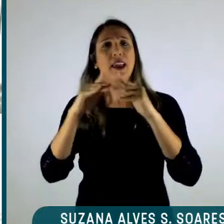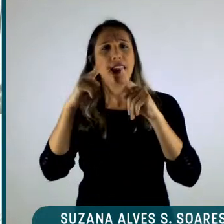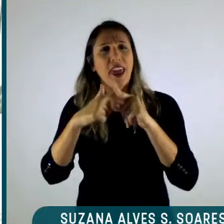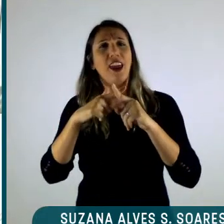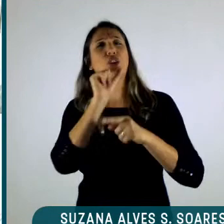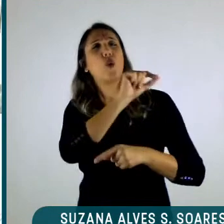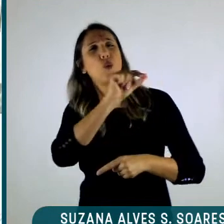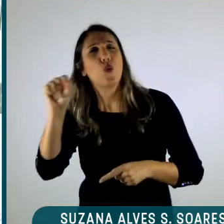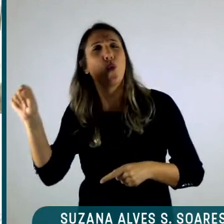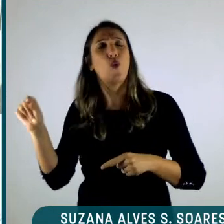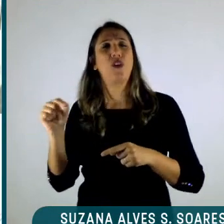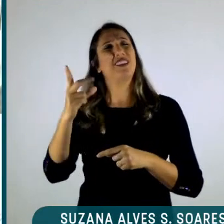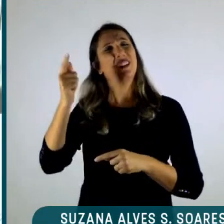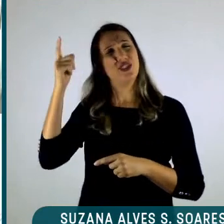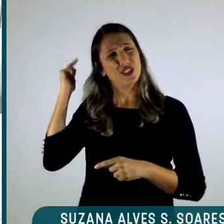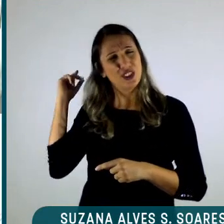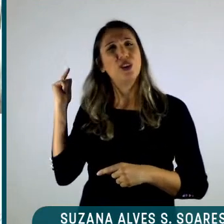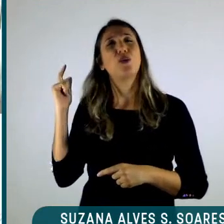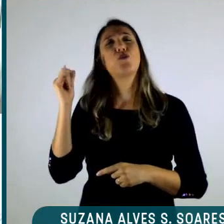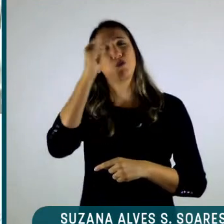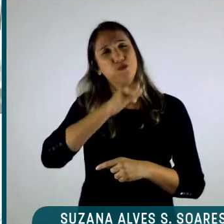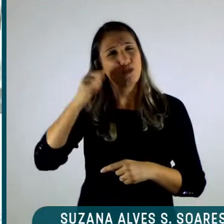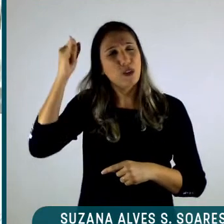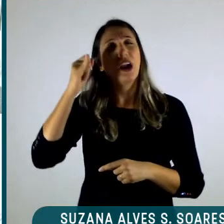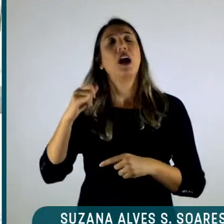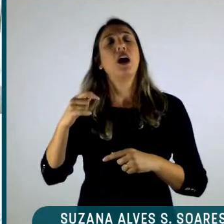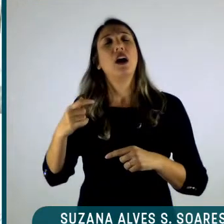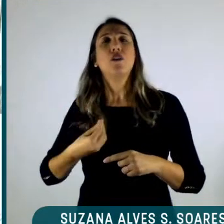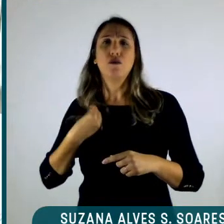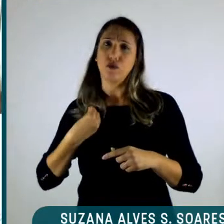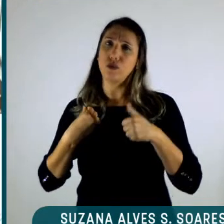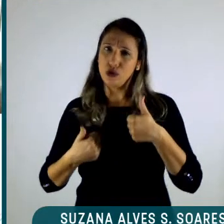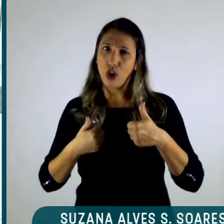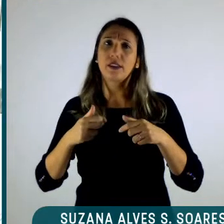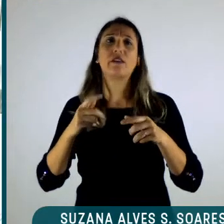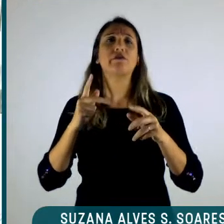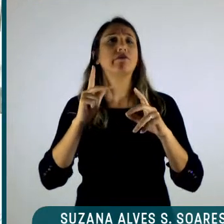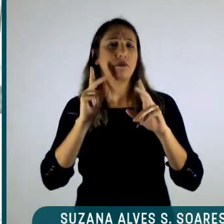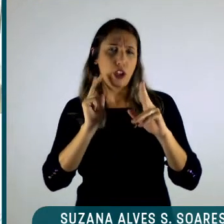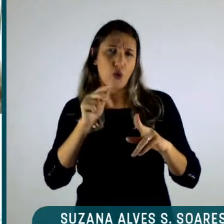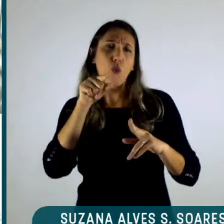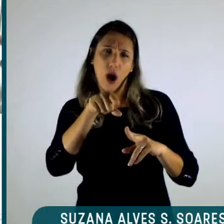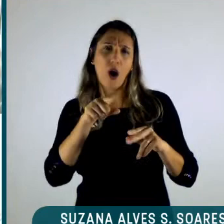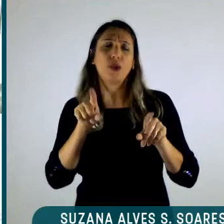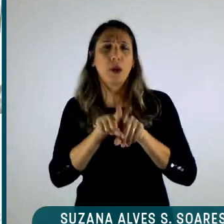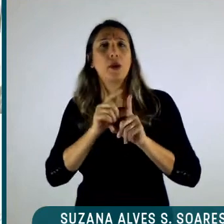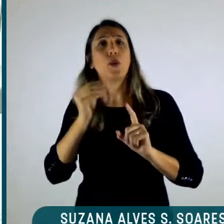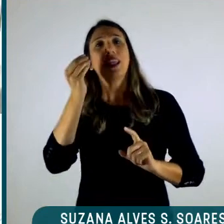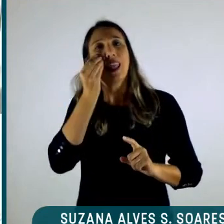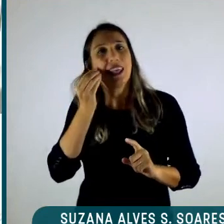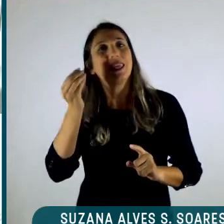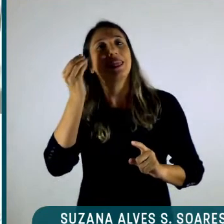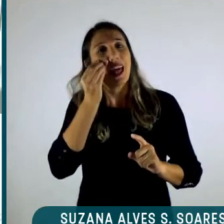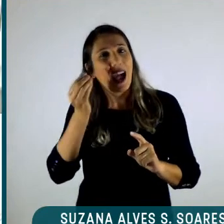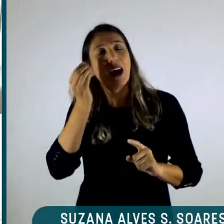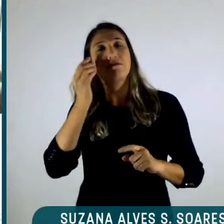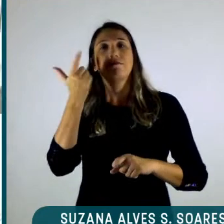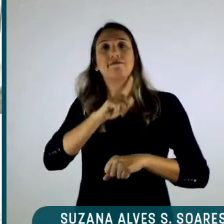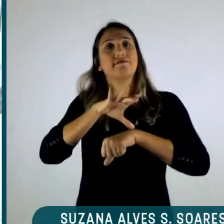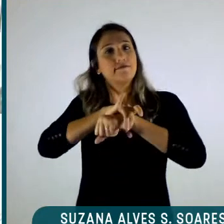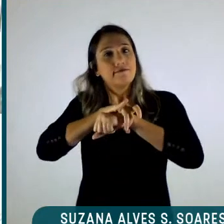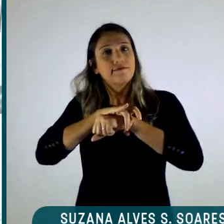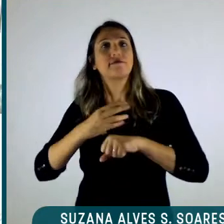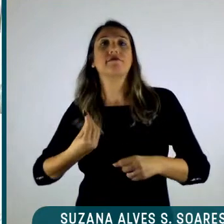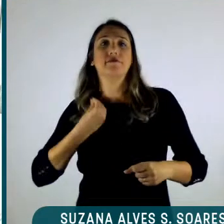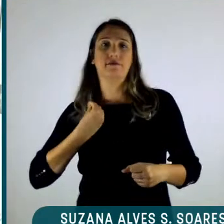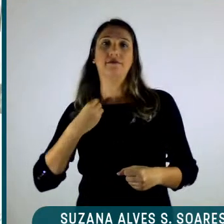a huge occupation of churches, etc., very old, and which has been working that way, trying